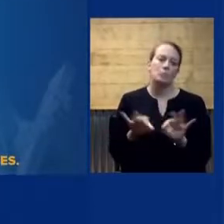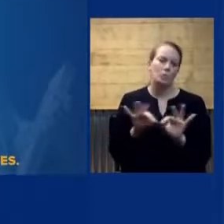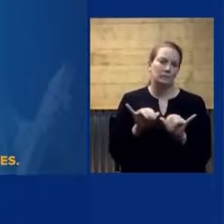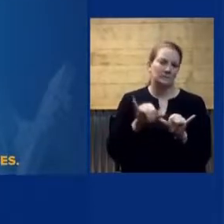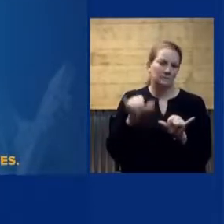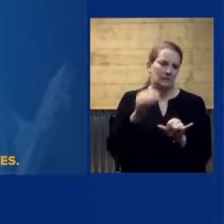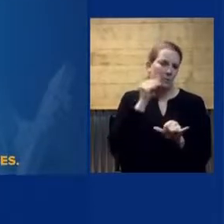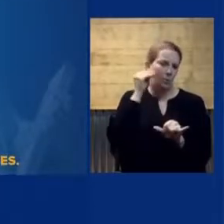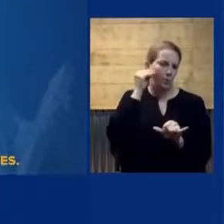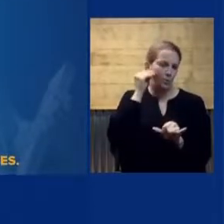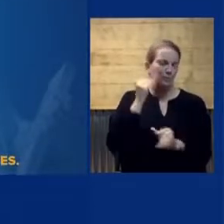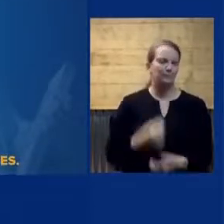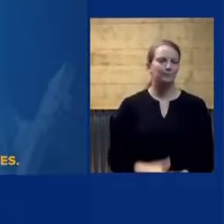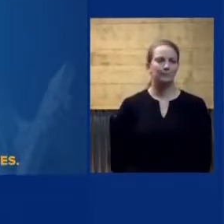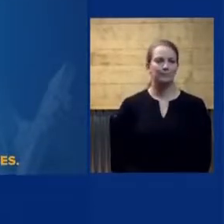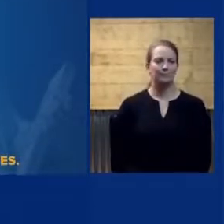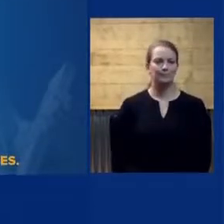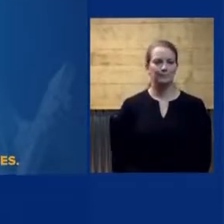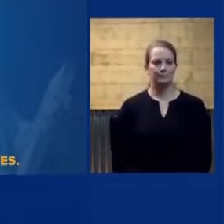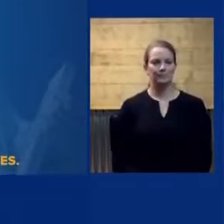New